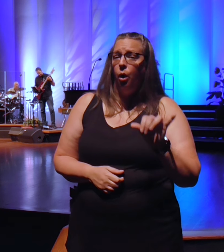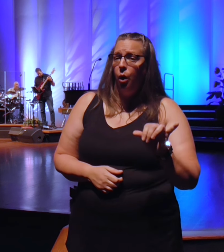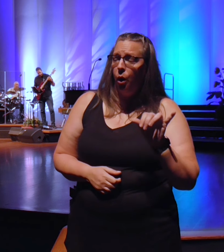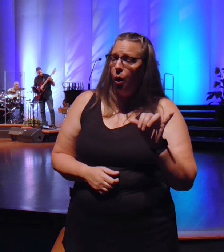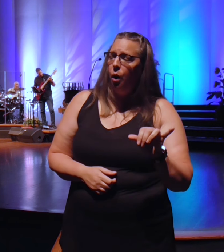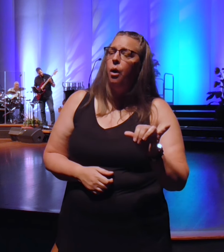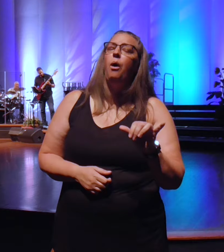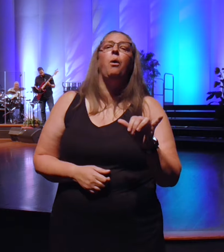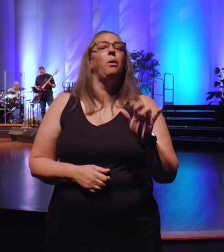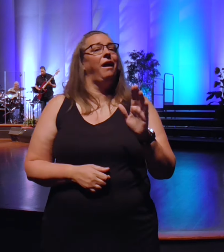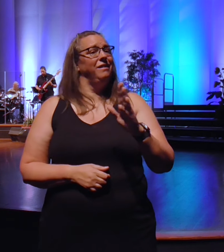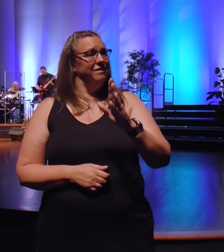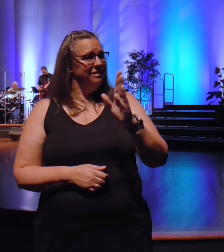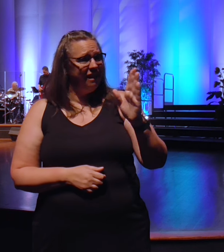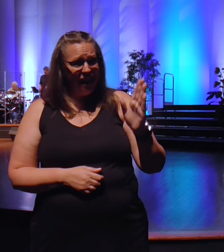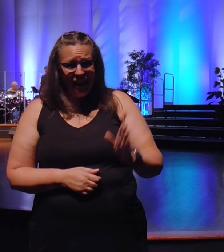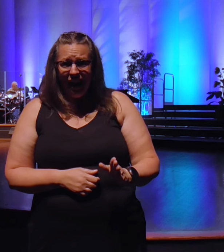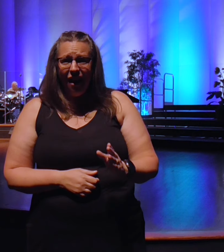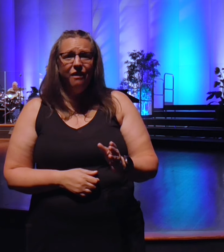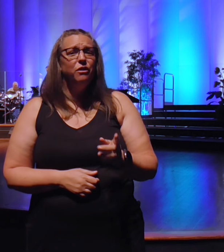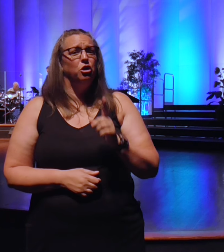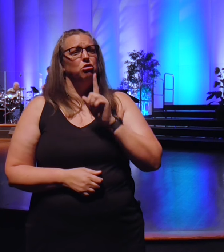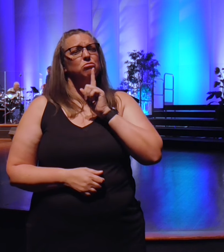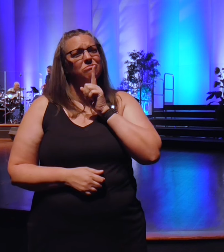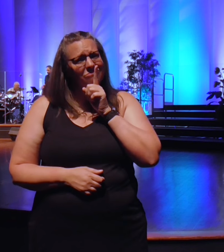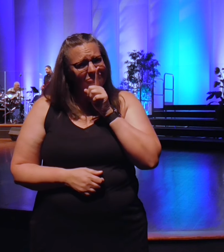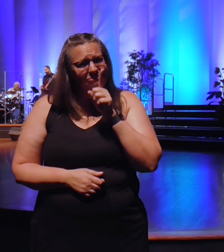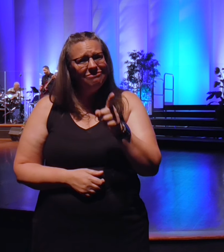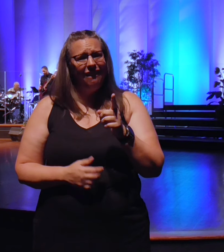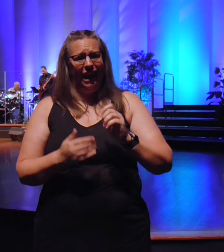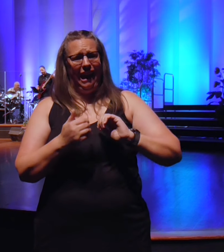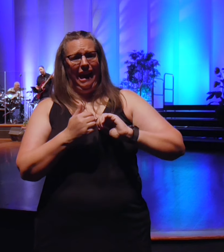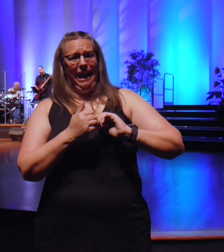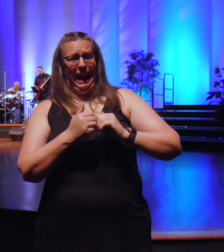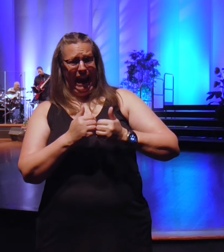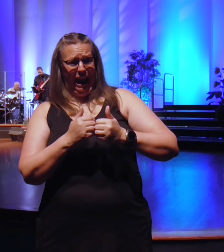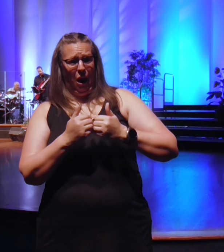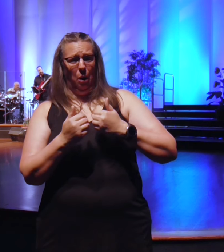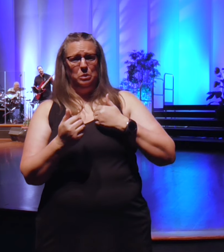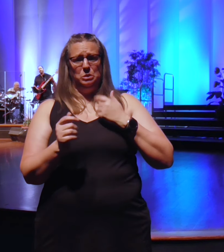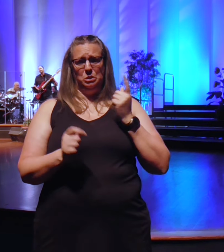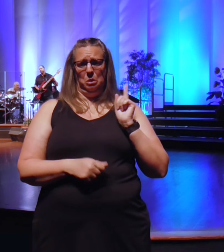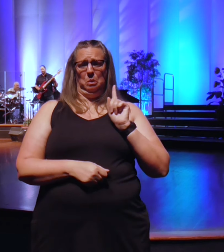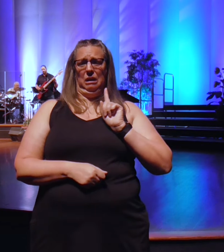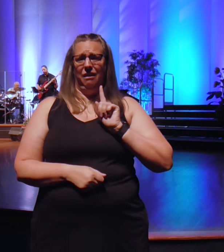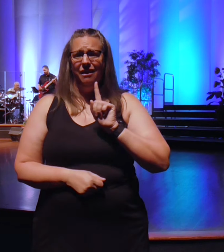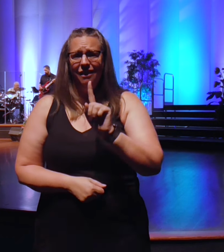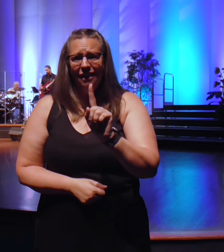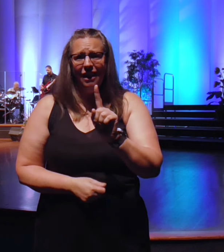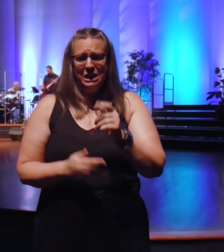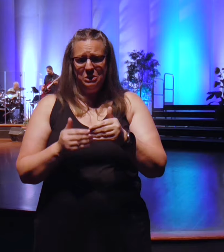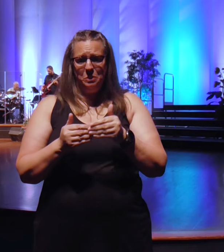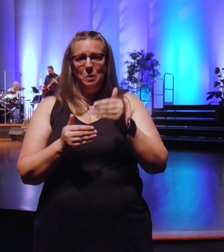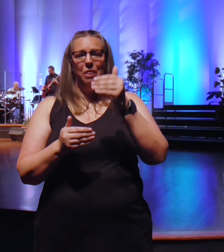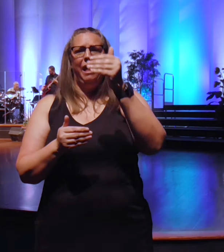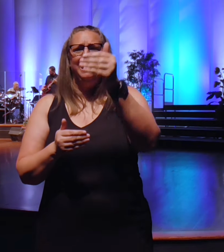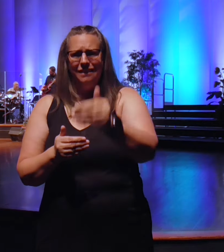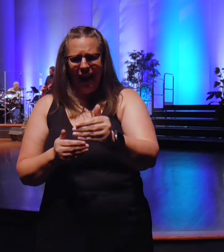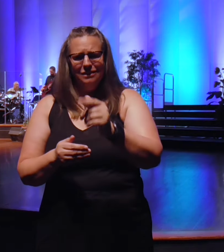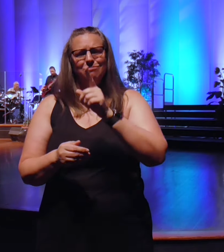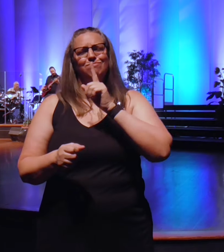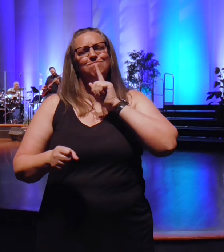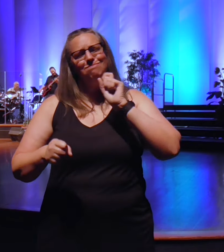Now I'm never really sure how to fit myself through the door. Well,